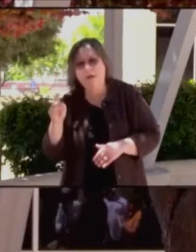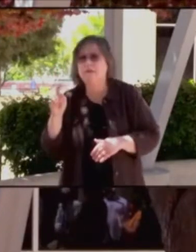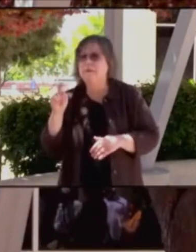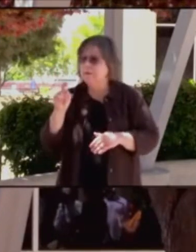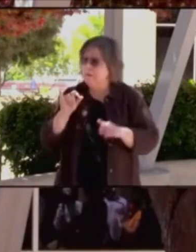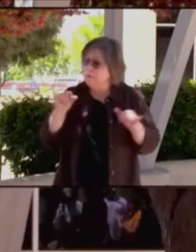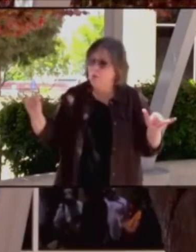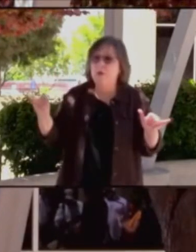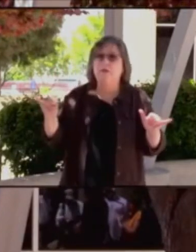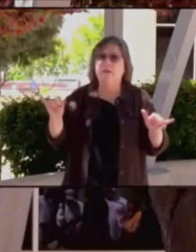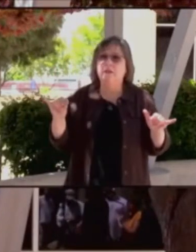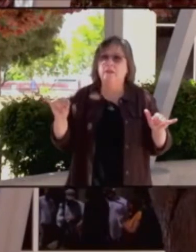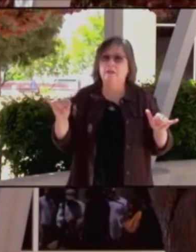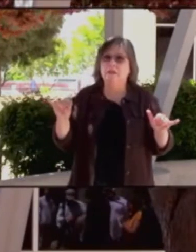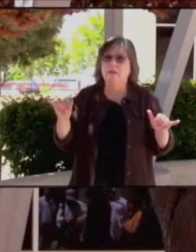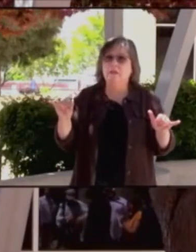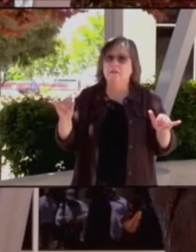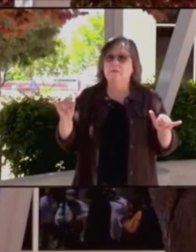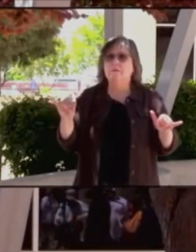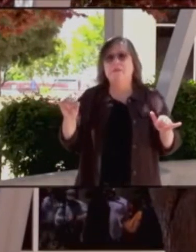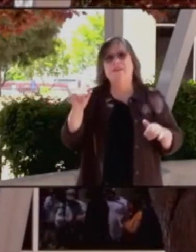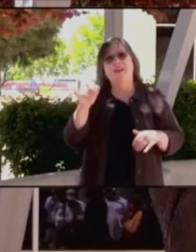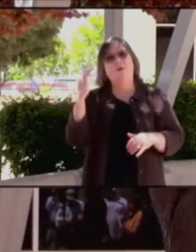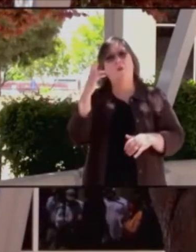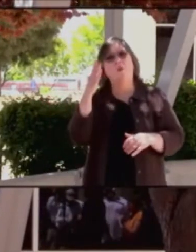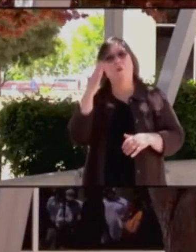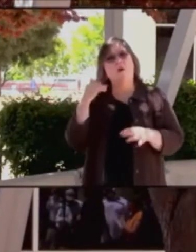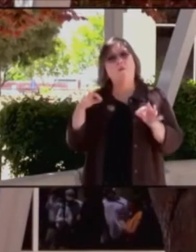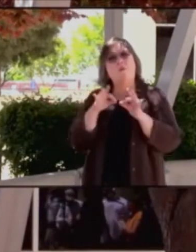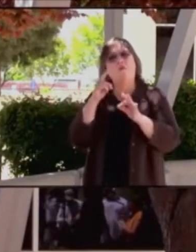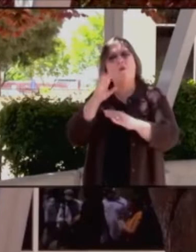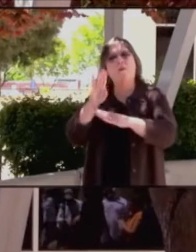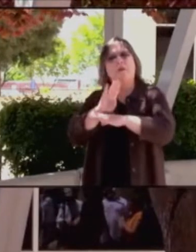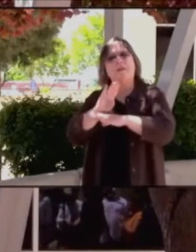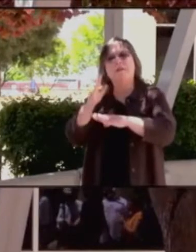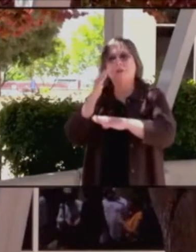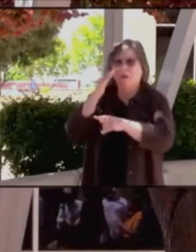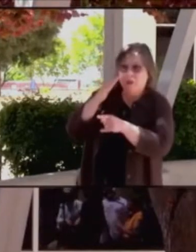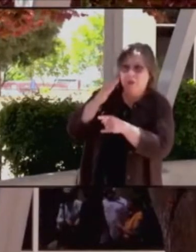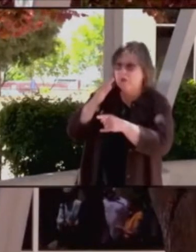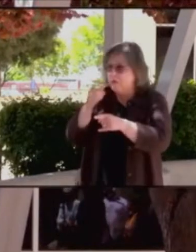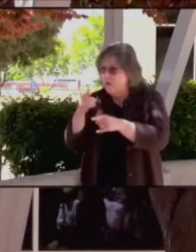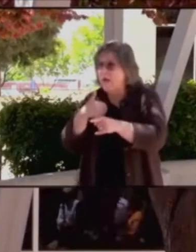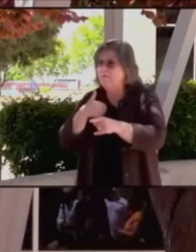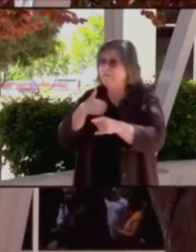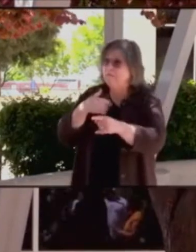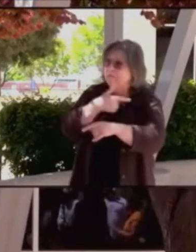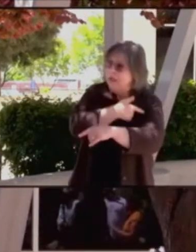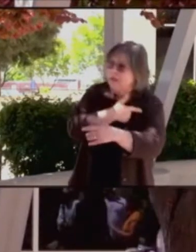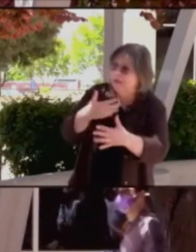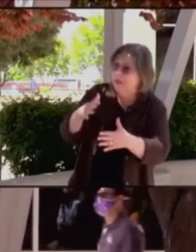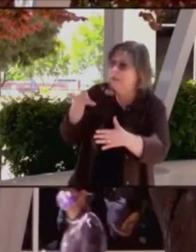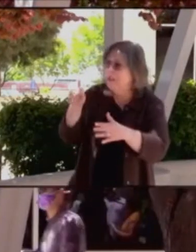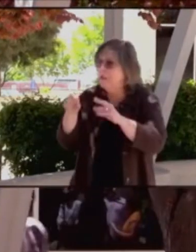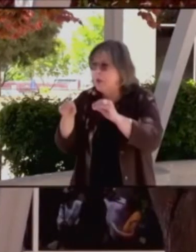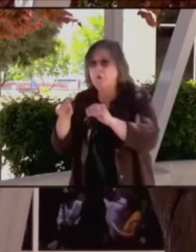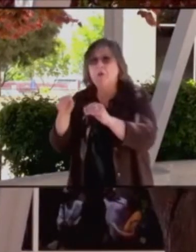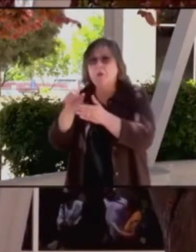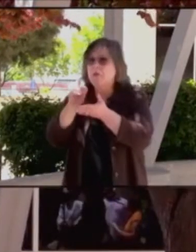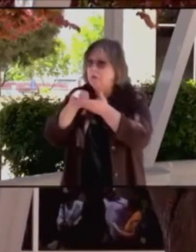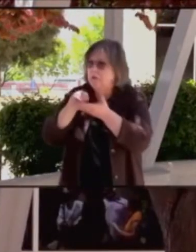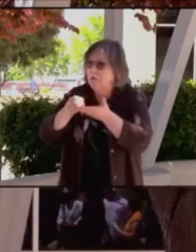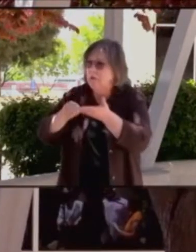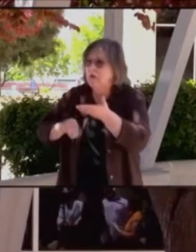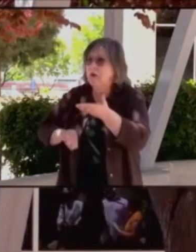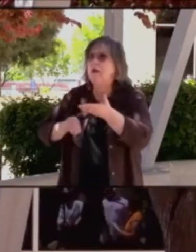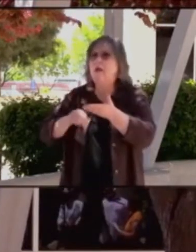vaccination status of their workers, and that's one of the key pieces of this health order. And second,